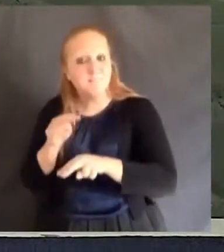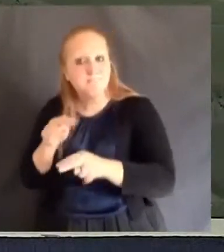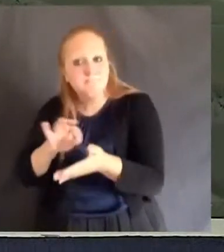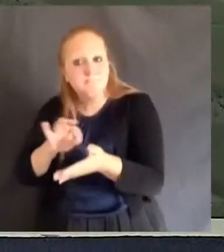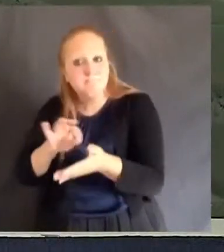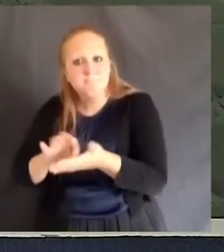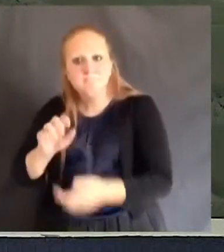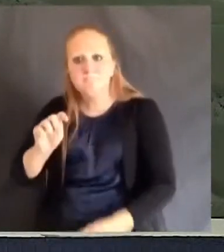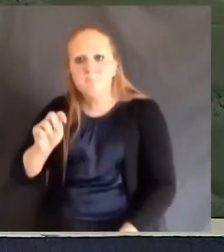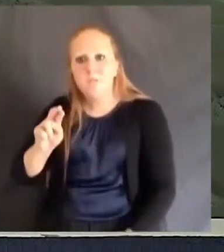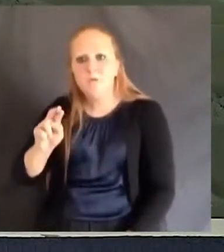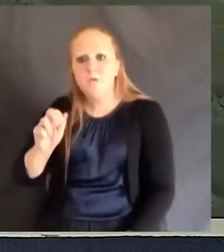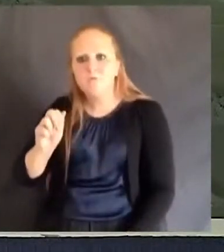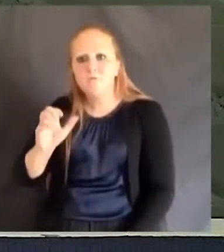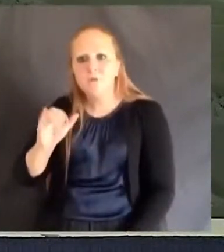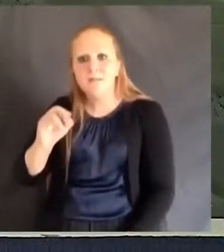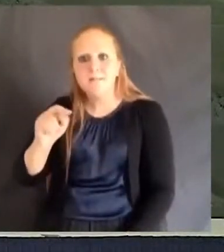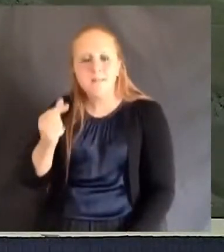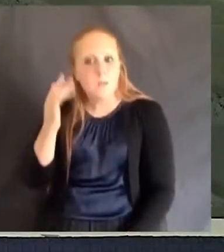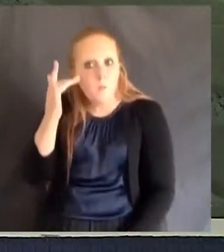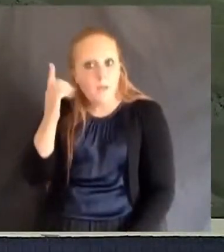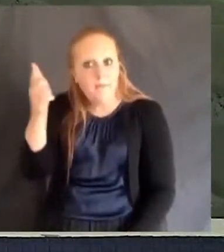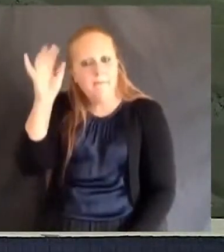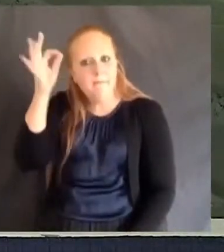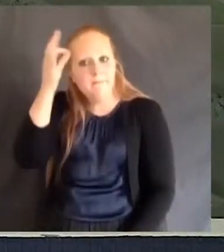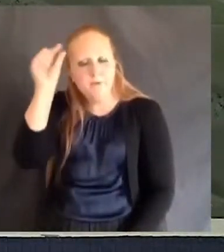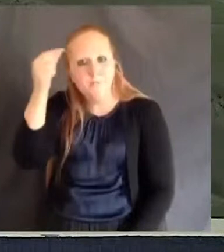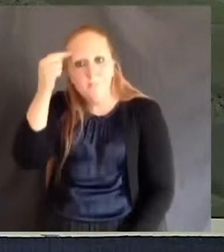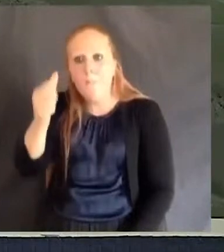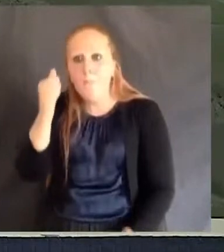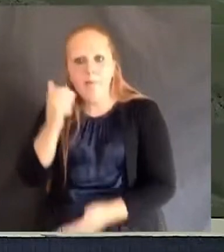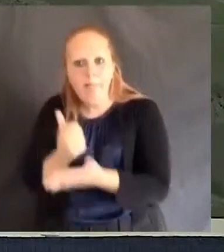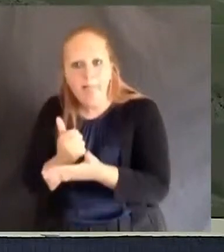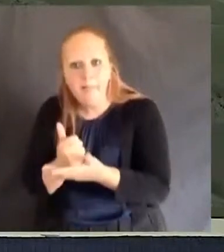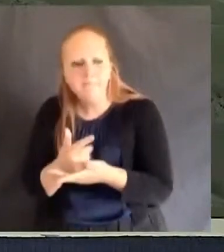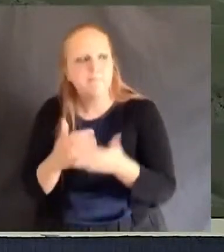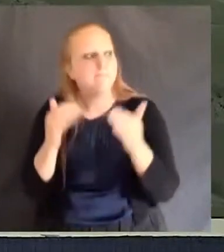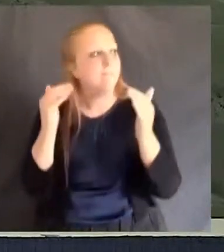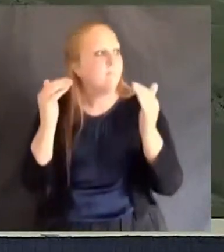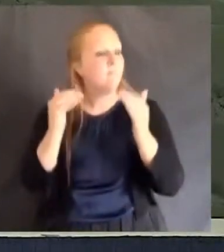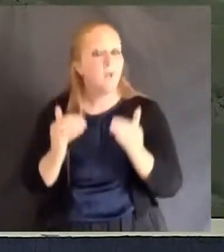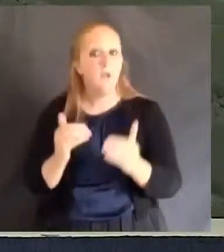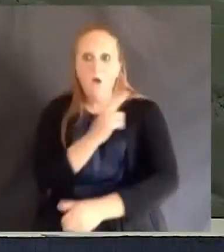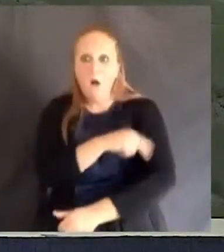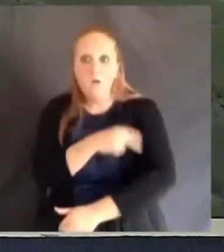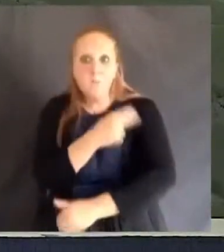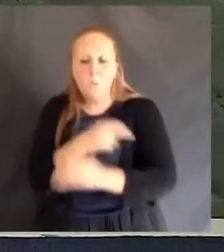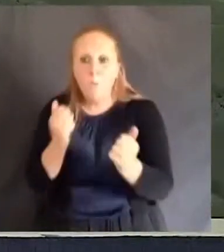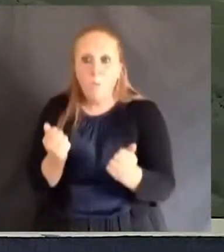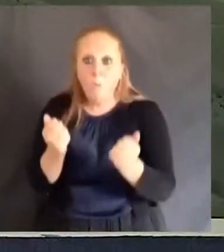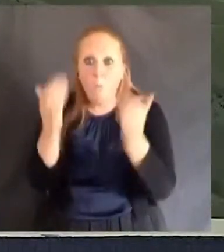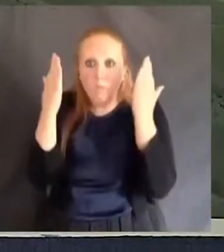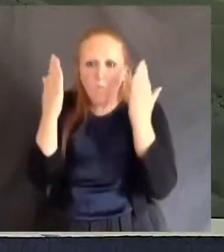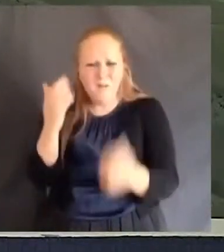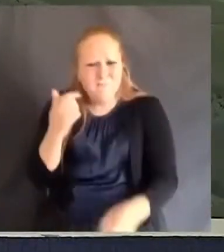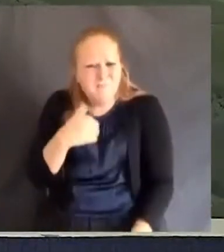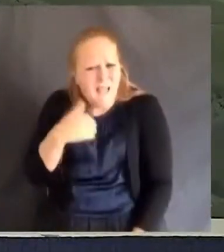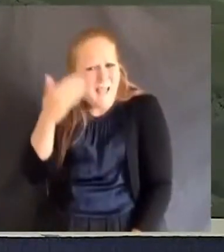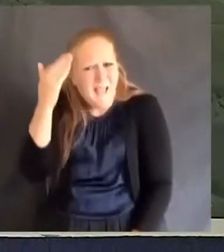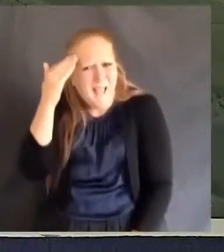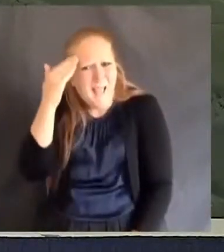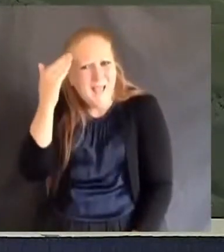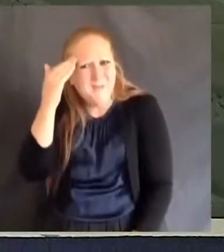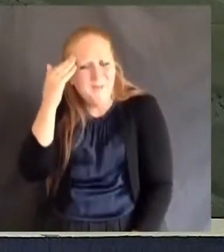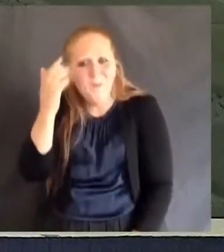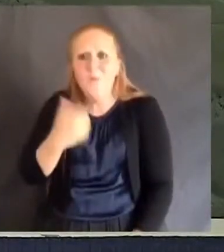help. Oh, hospitals are overwhelmed. I know. We went through this 4 months ago, create Javits, create these other